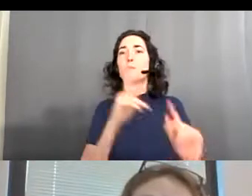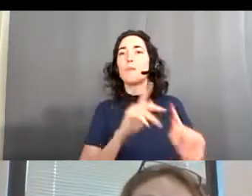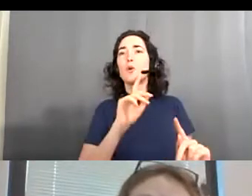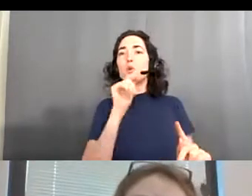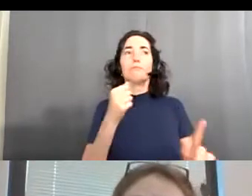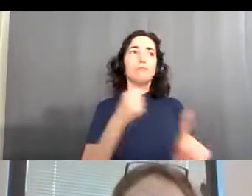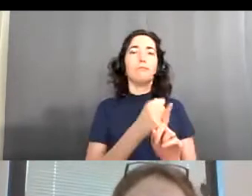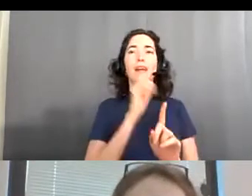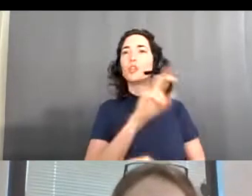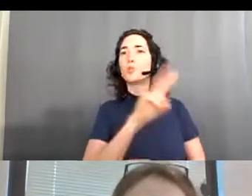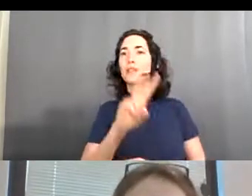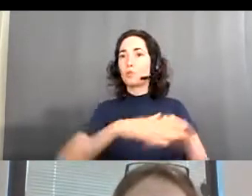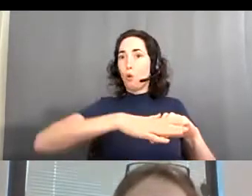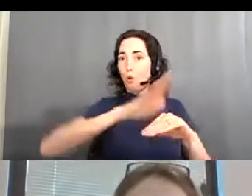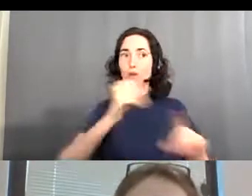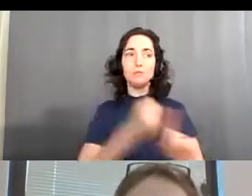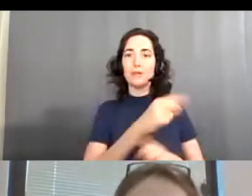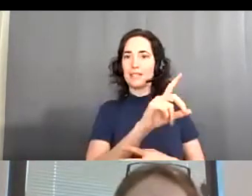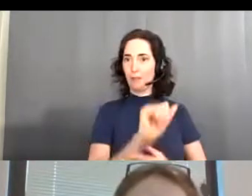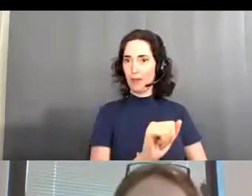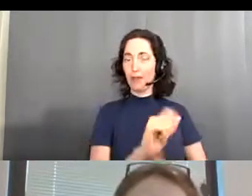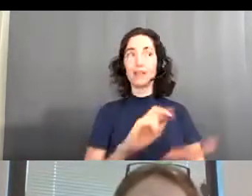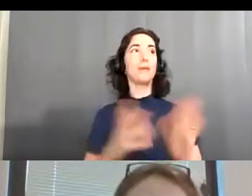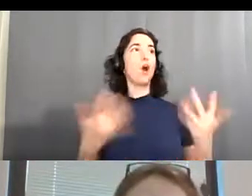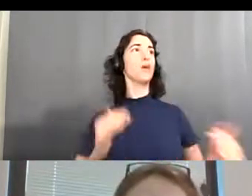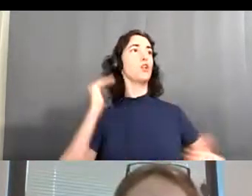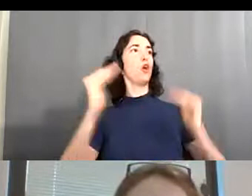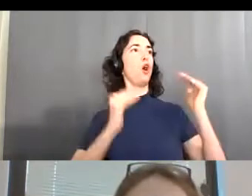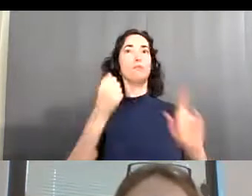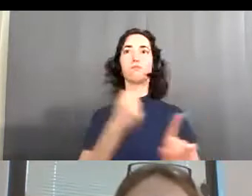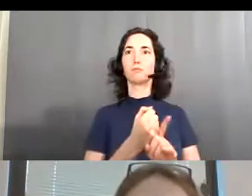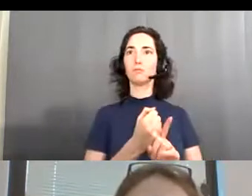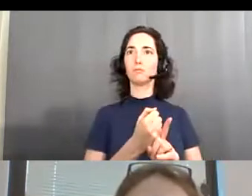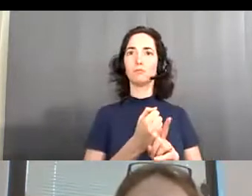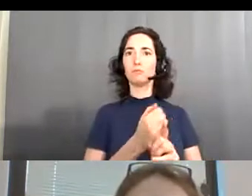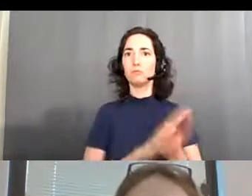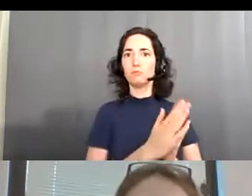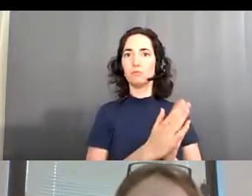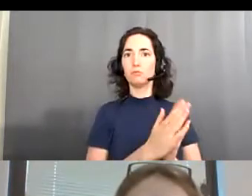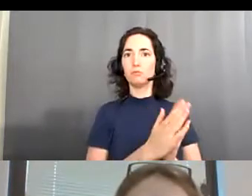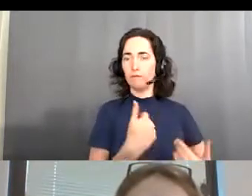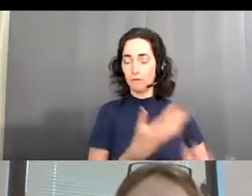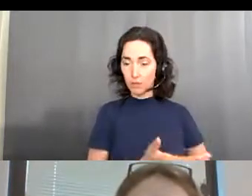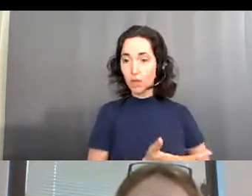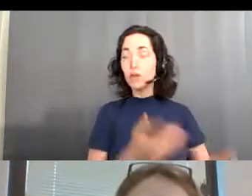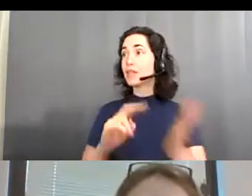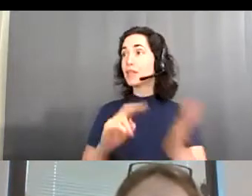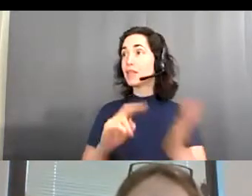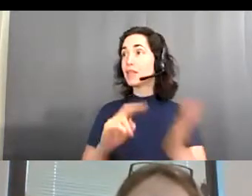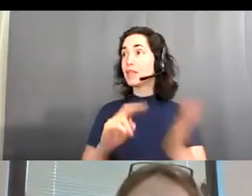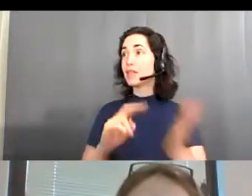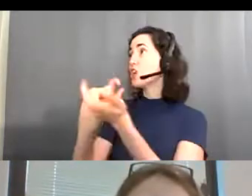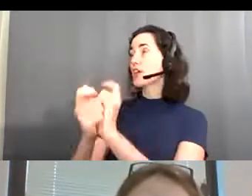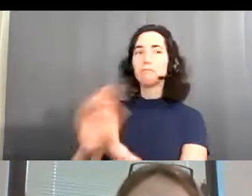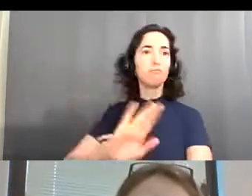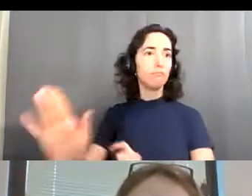their lifetime after they're an adult. So it doesn't change any, but it doesn't change any existing statutes. It would not affect